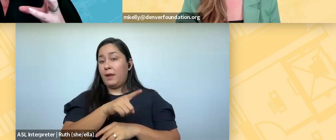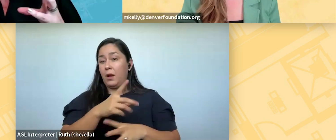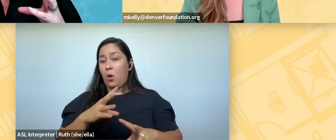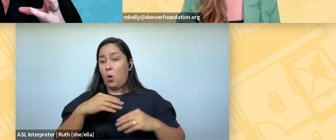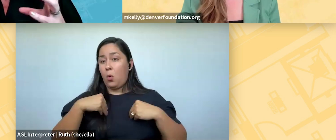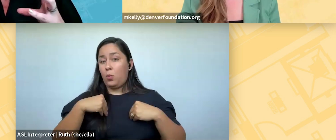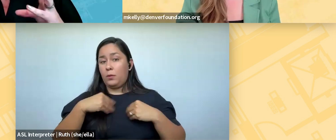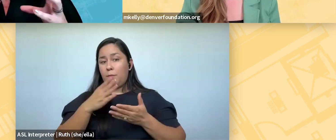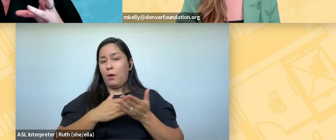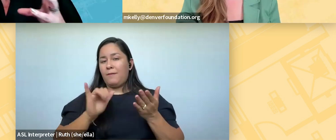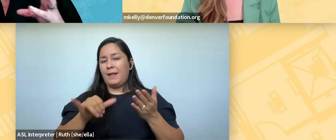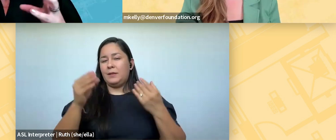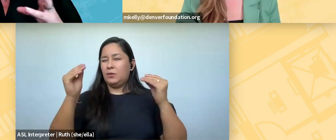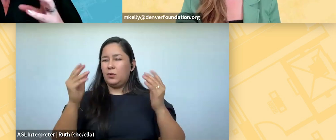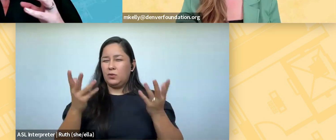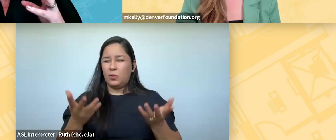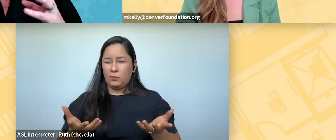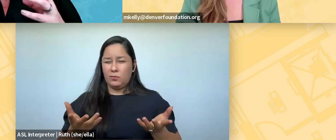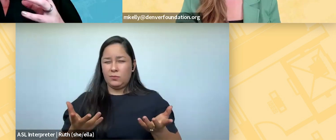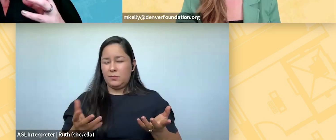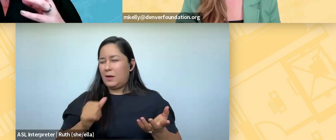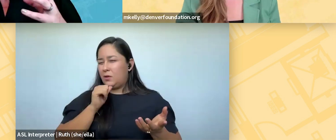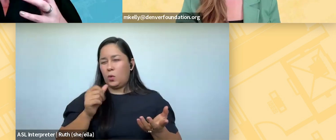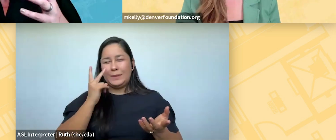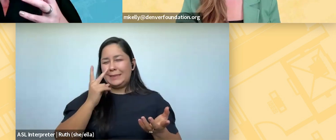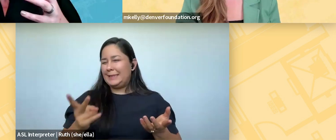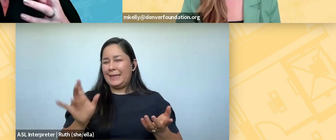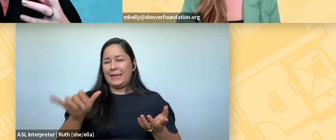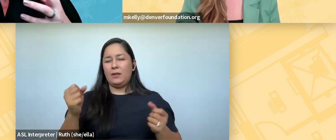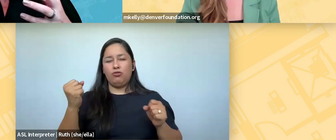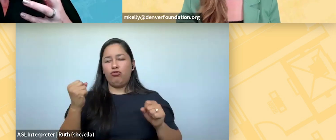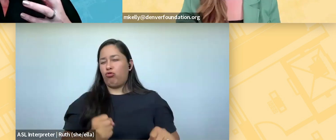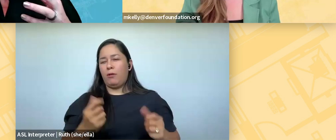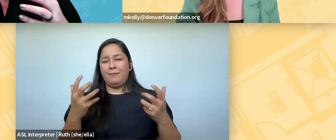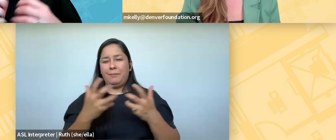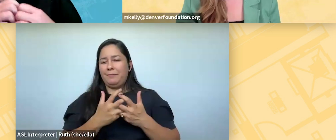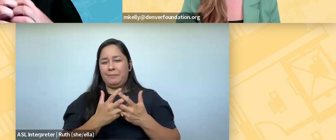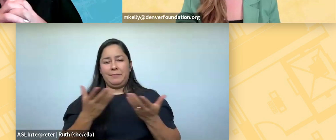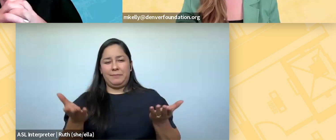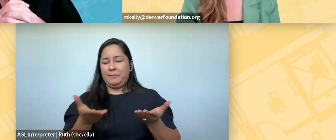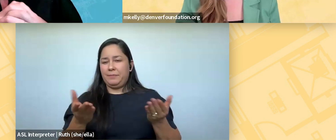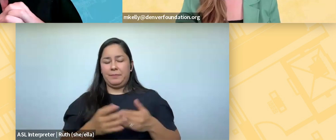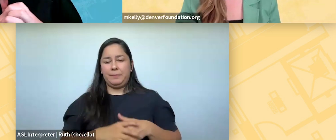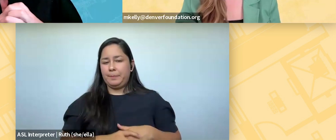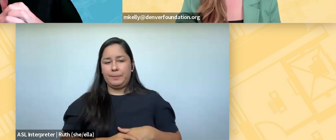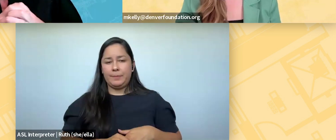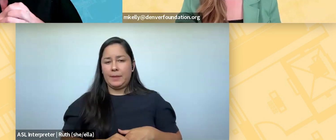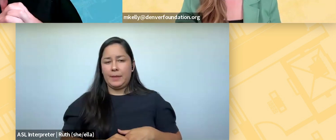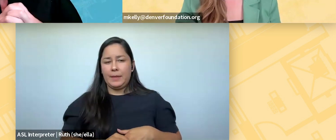store. I'm not hearing a really strong fit in that description.